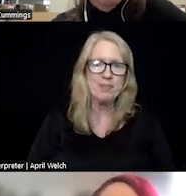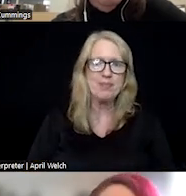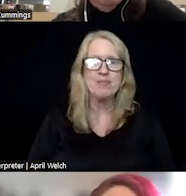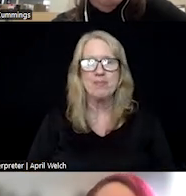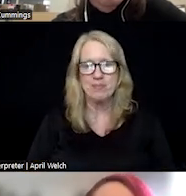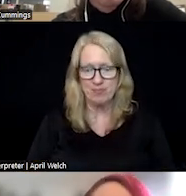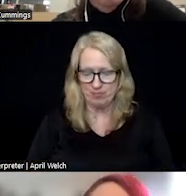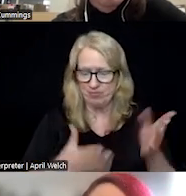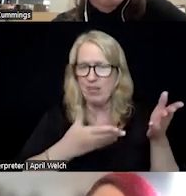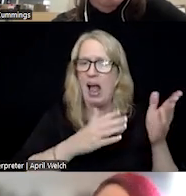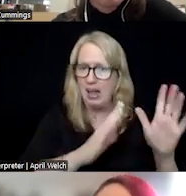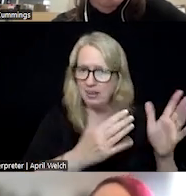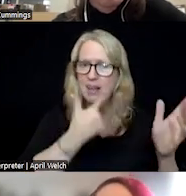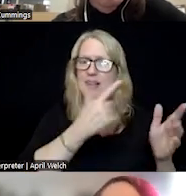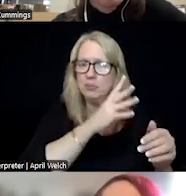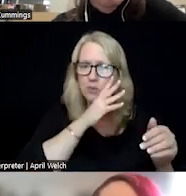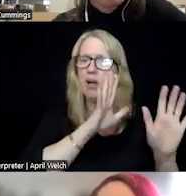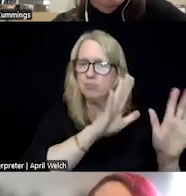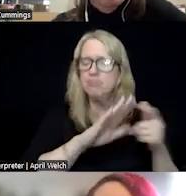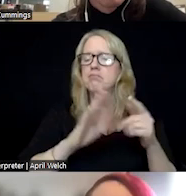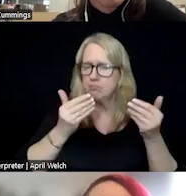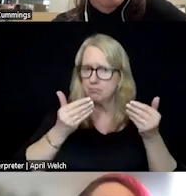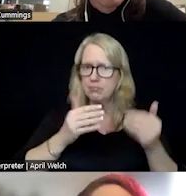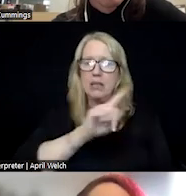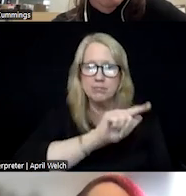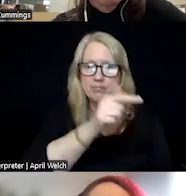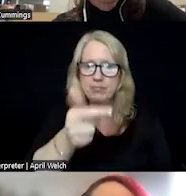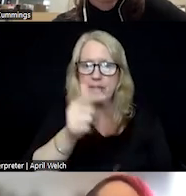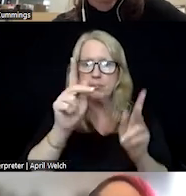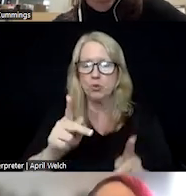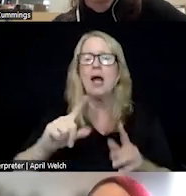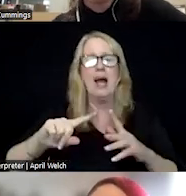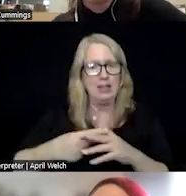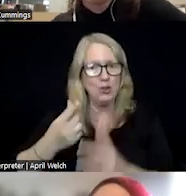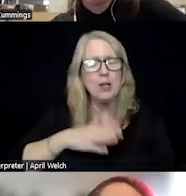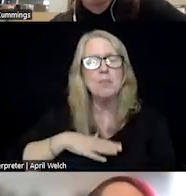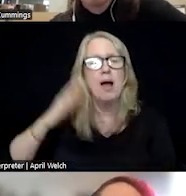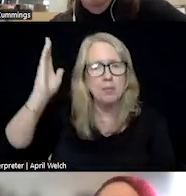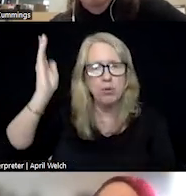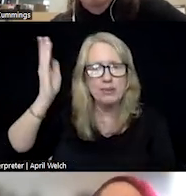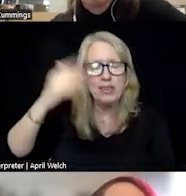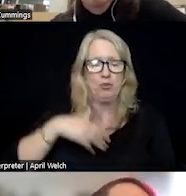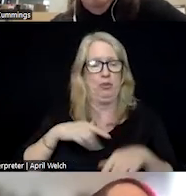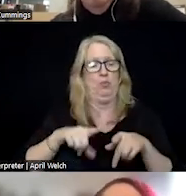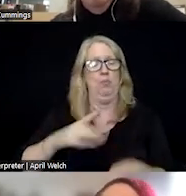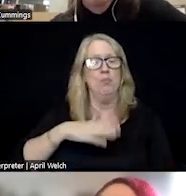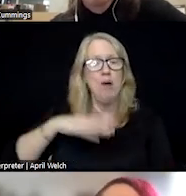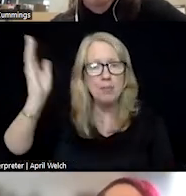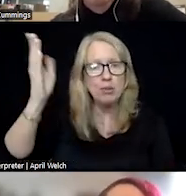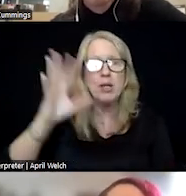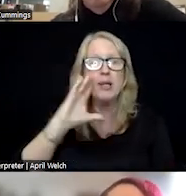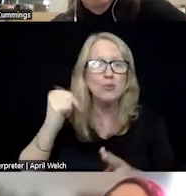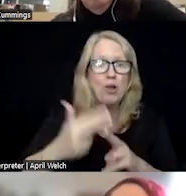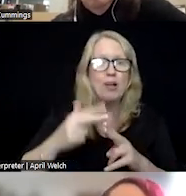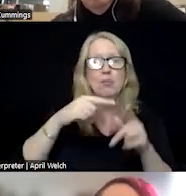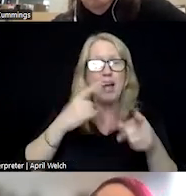I let him say his piece, and then we went on to the next person, and I started my presentation. In my presentation, I talked about a lot of the things